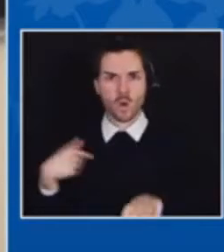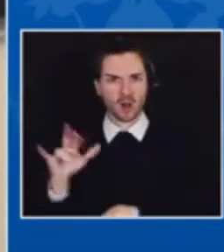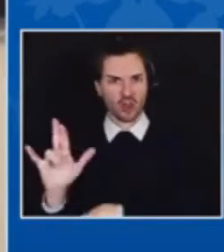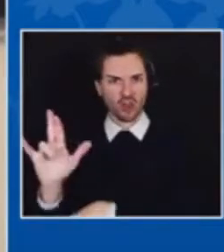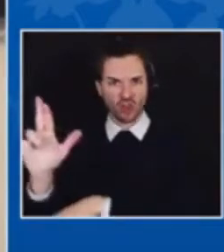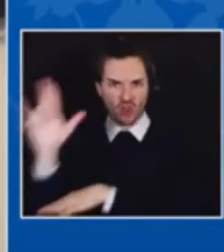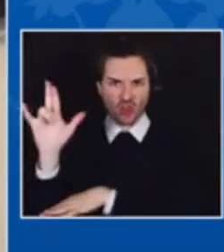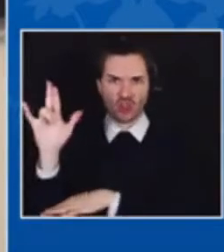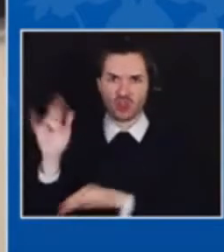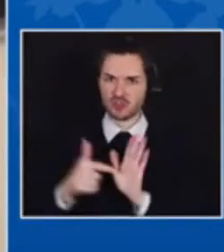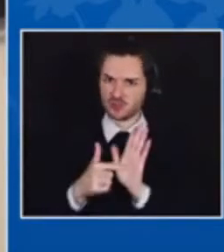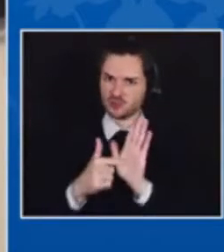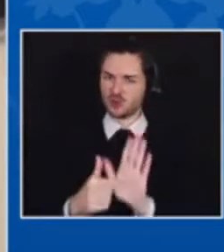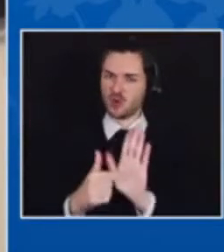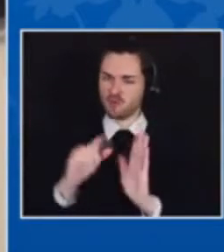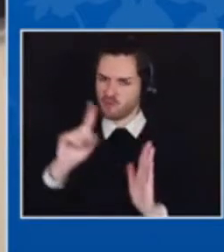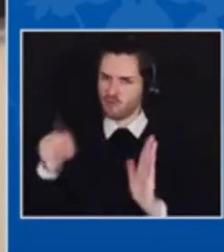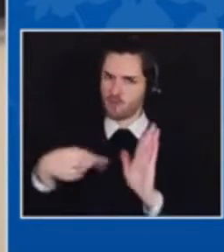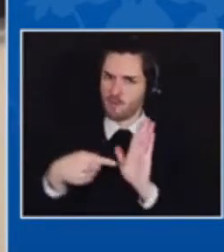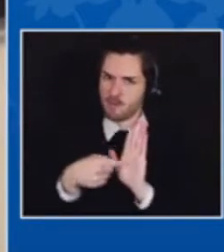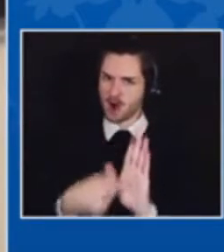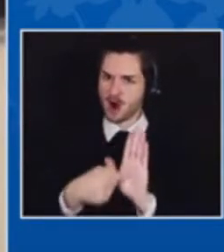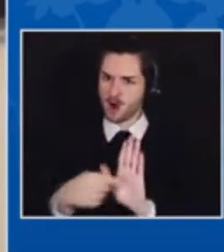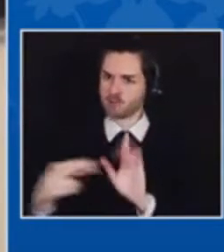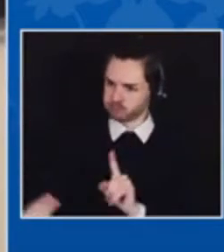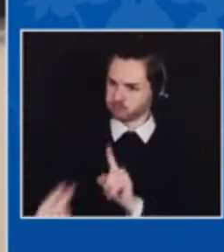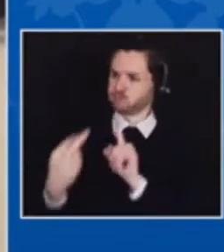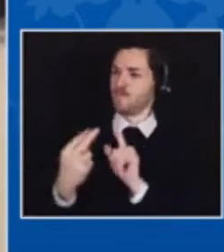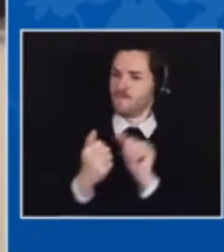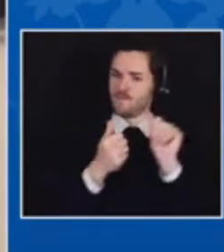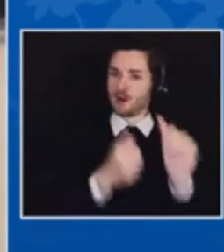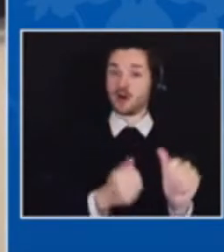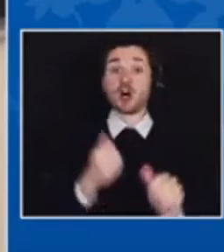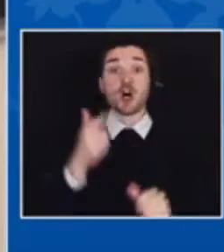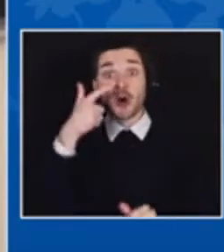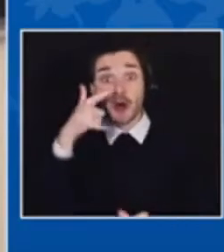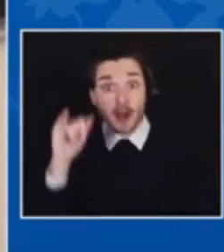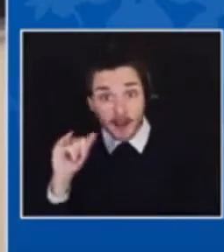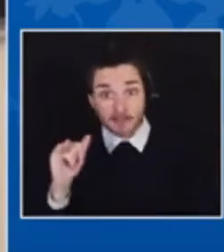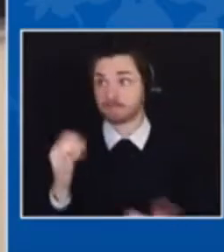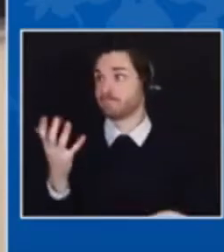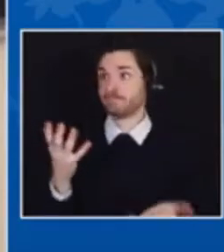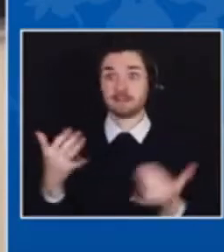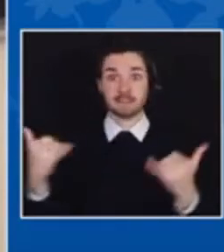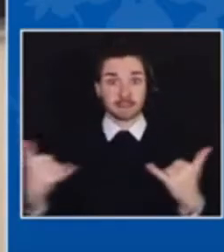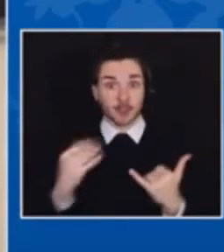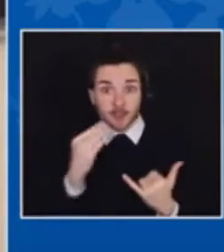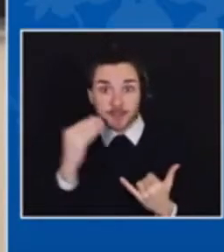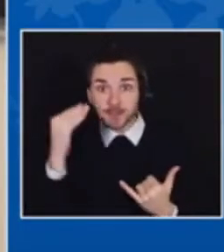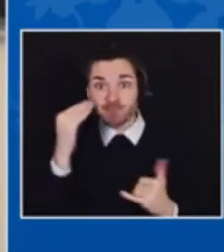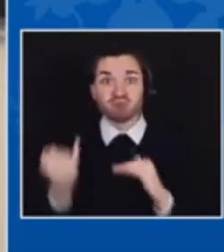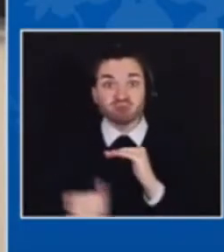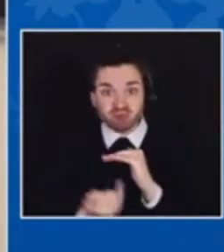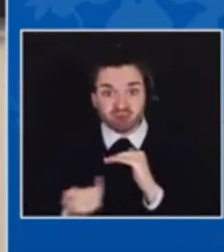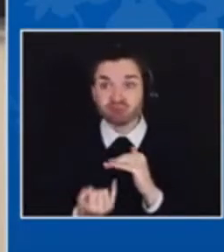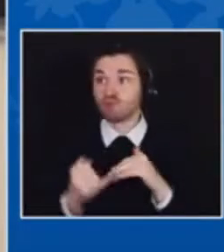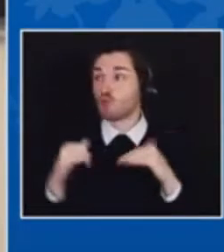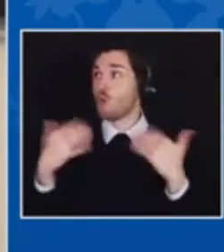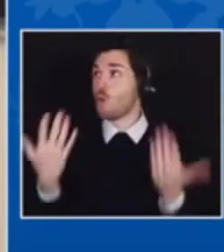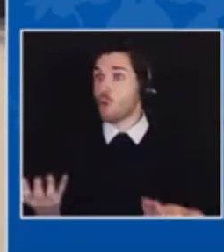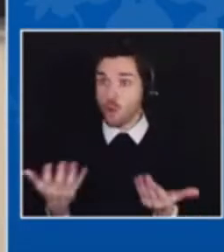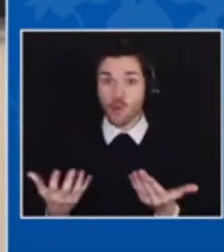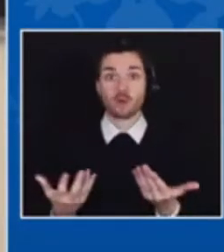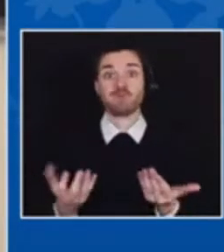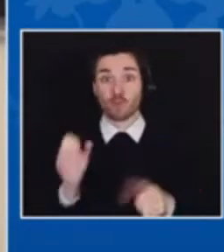is just about this moment of time being safe of course wearing masks um you know we're most of us are of course the vast majority are working remotely